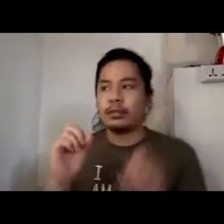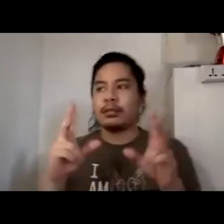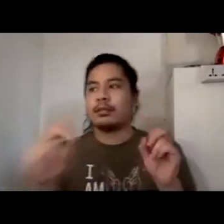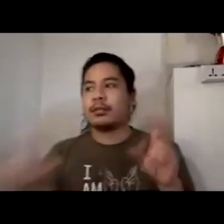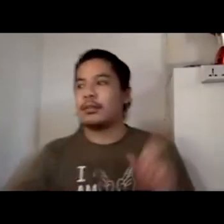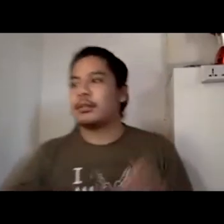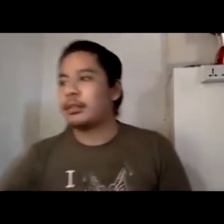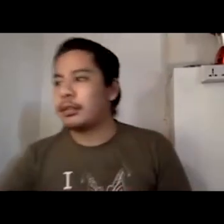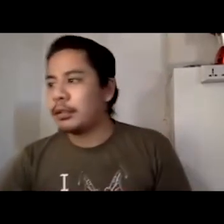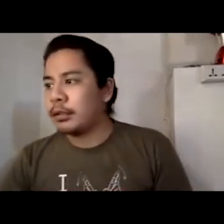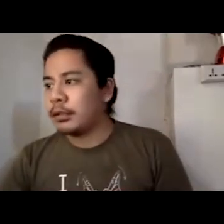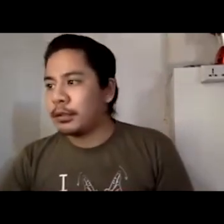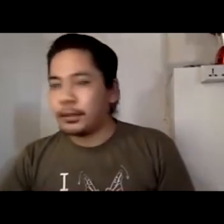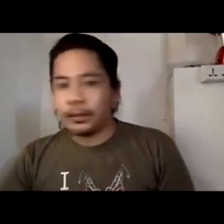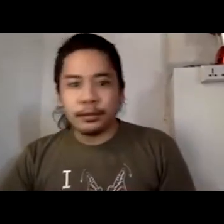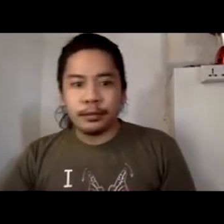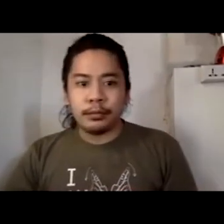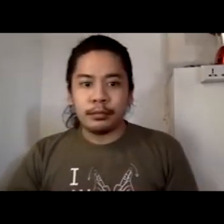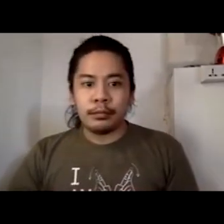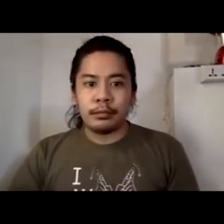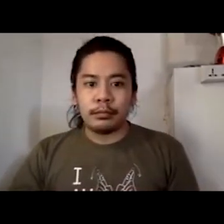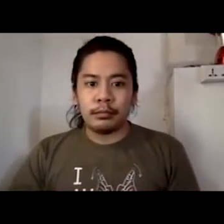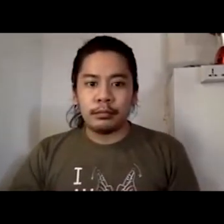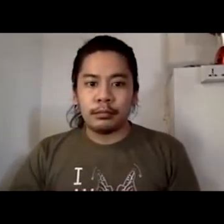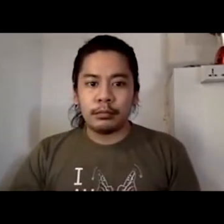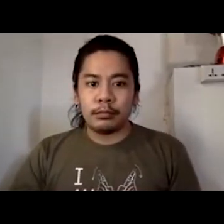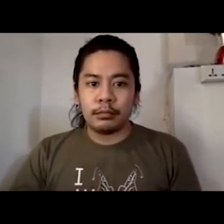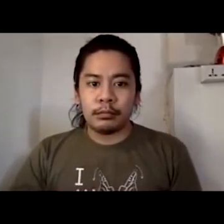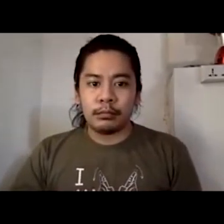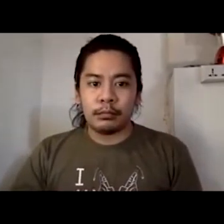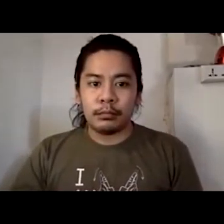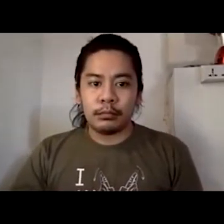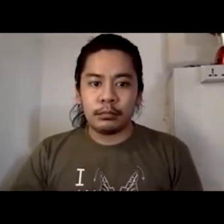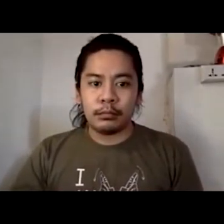Nat? Okay, I'll keep going.